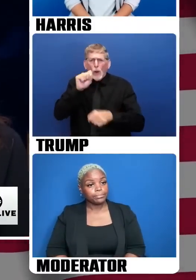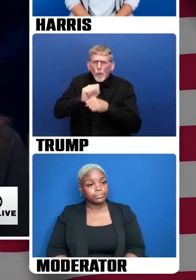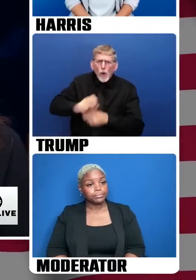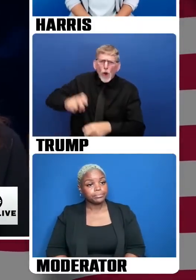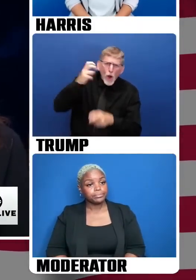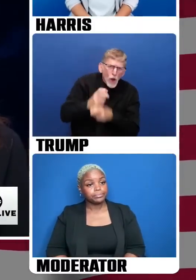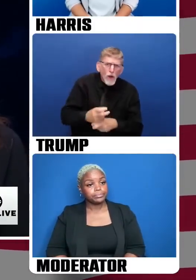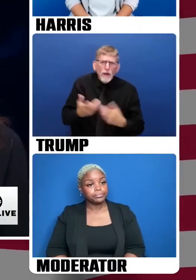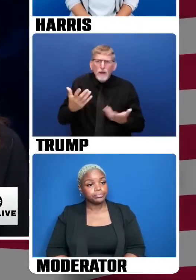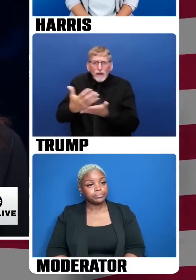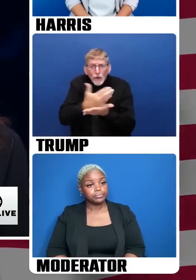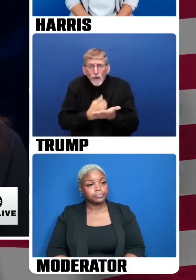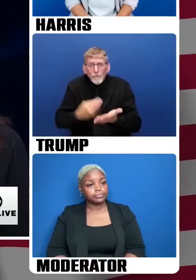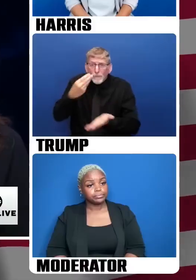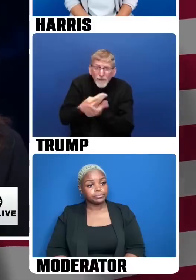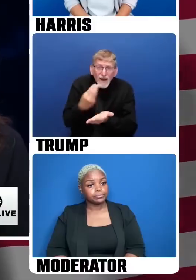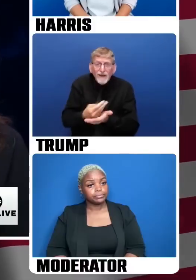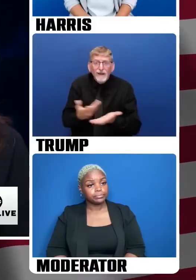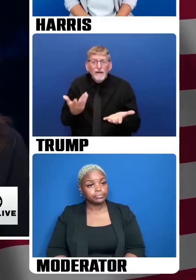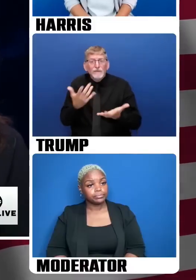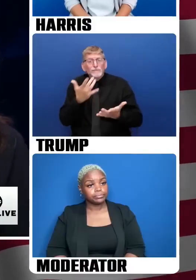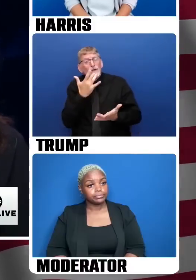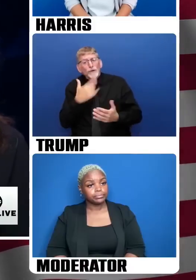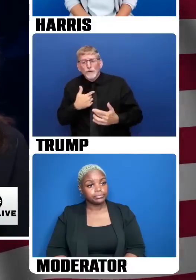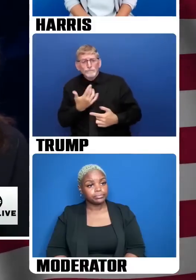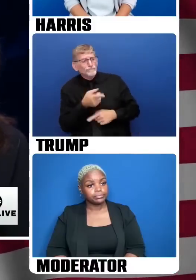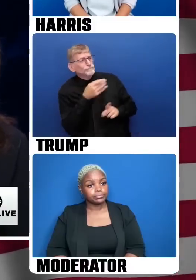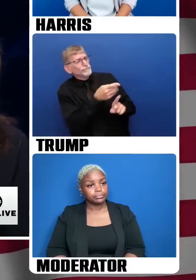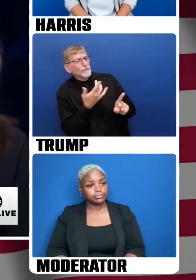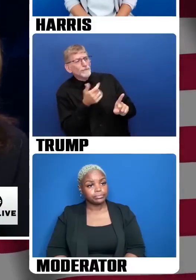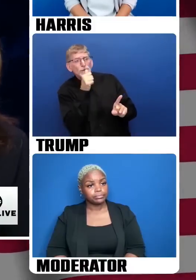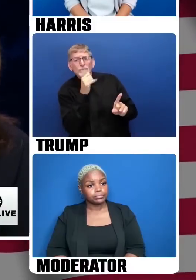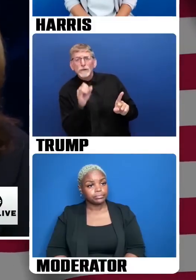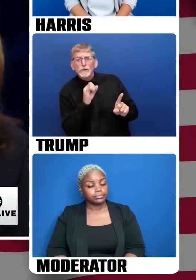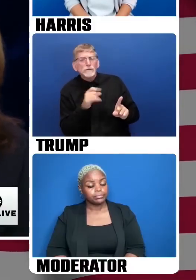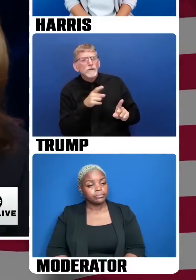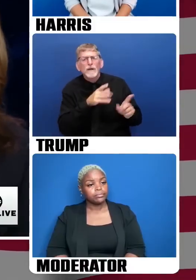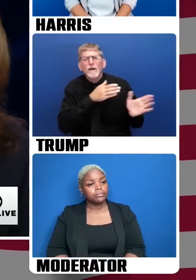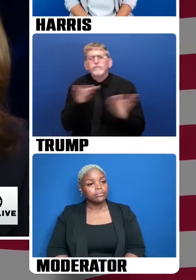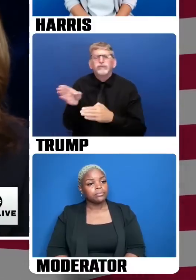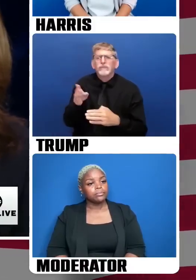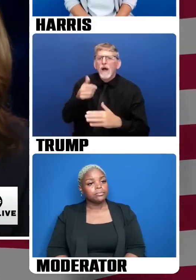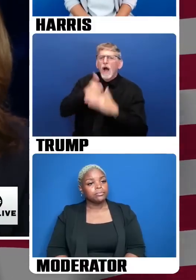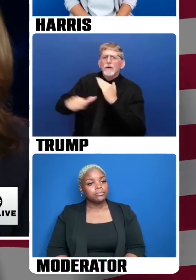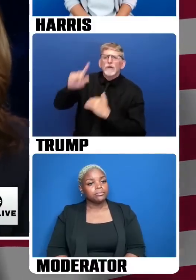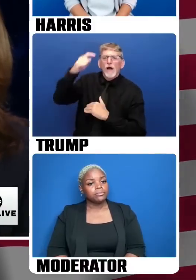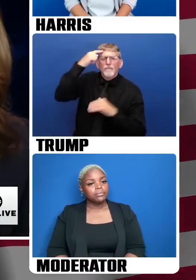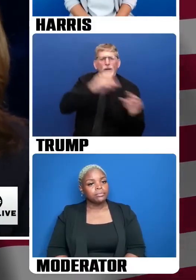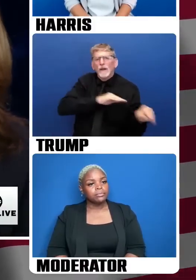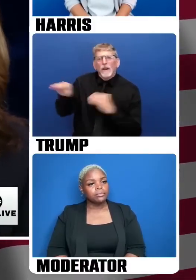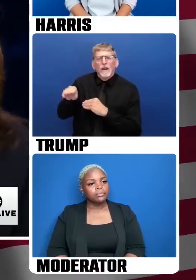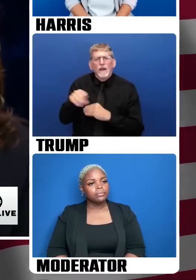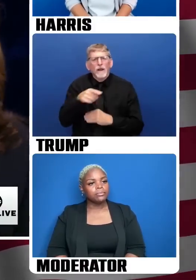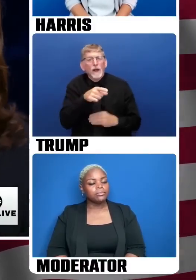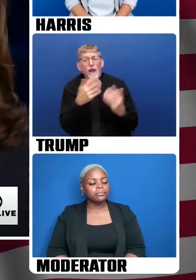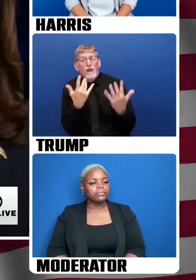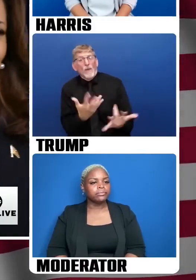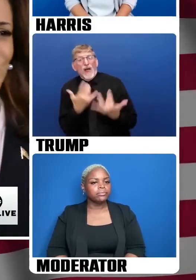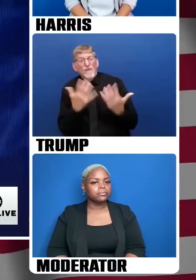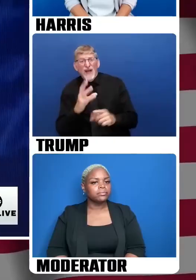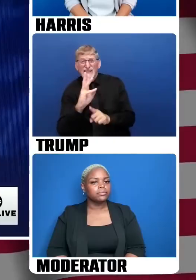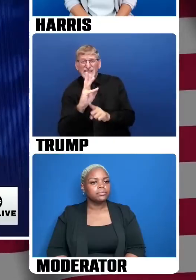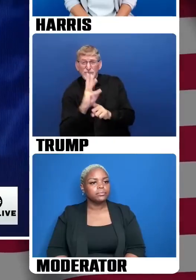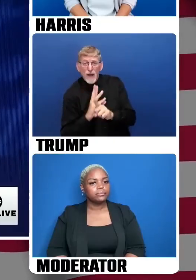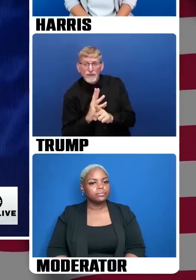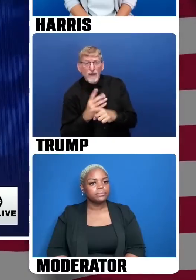money, and they want to have private. She wants everybody to be on government insurance where you wait 6 months for an operation that you need immediately. President